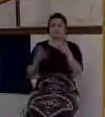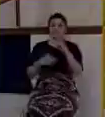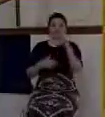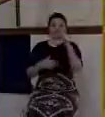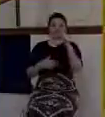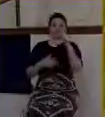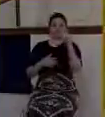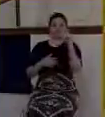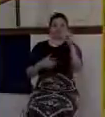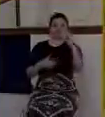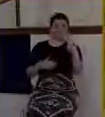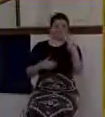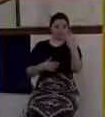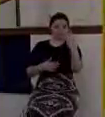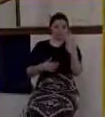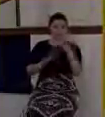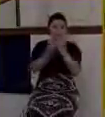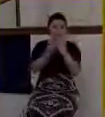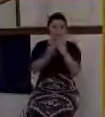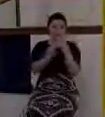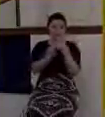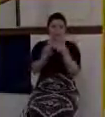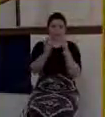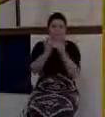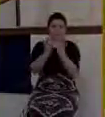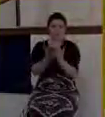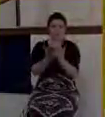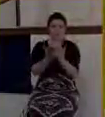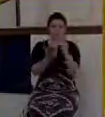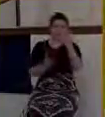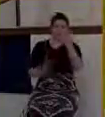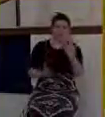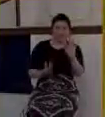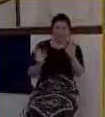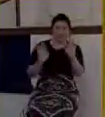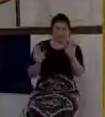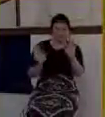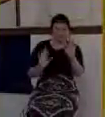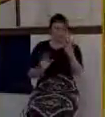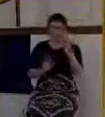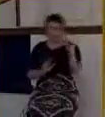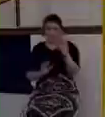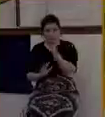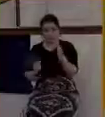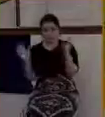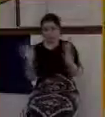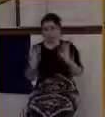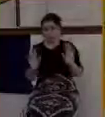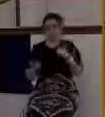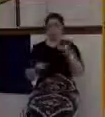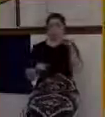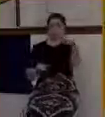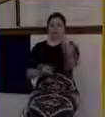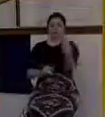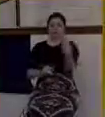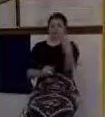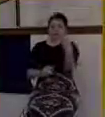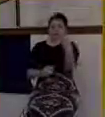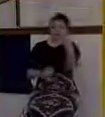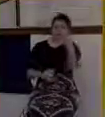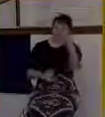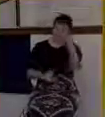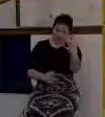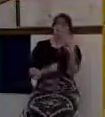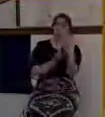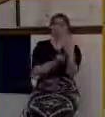have 29 books or 66 books. They believed that their canon was five books.